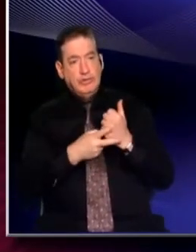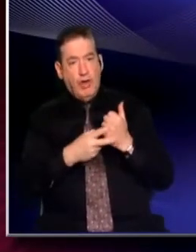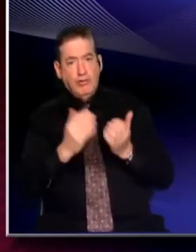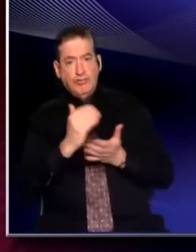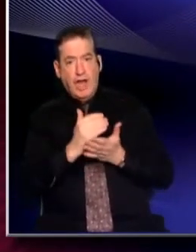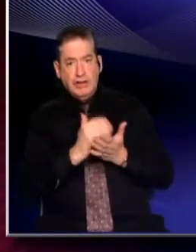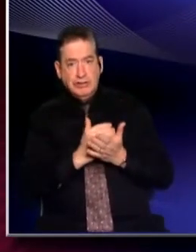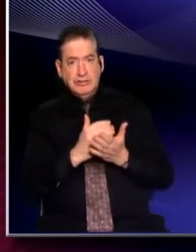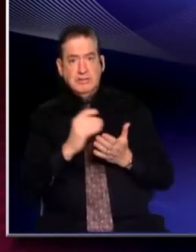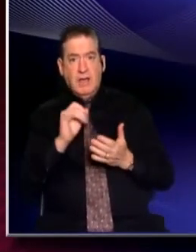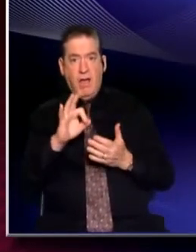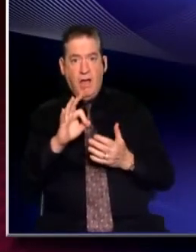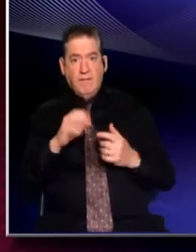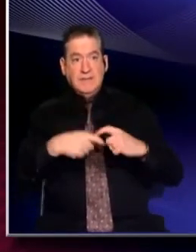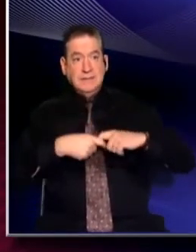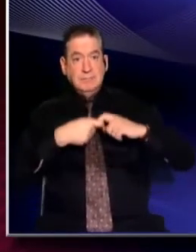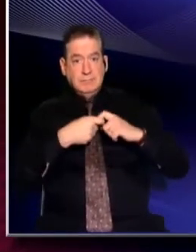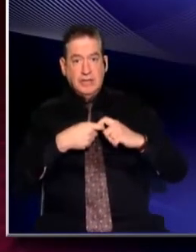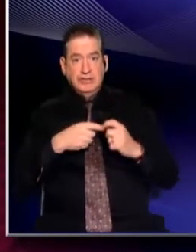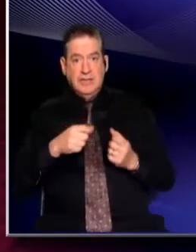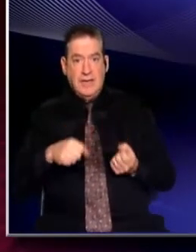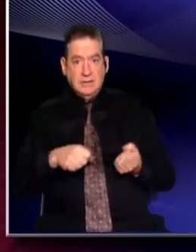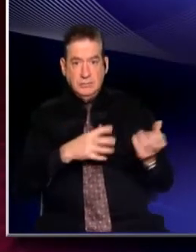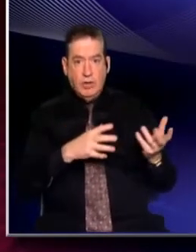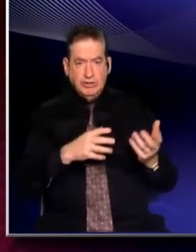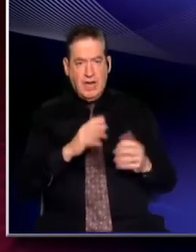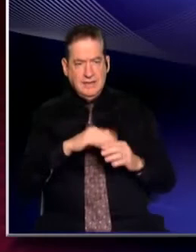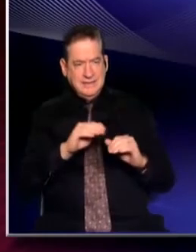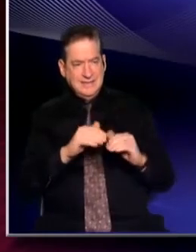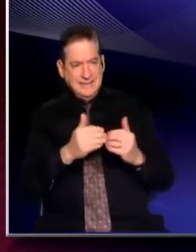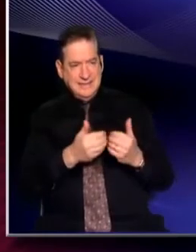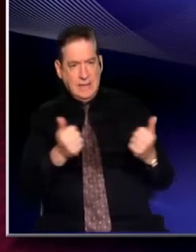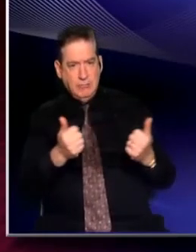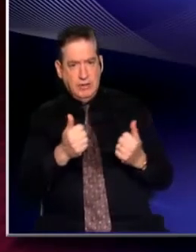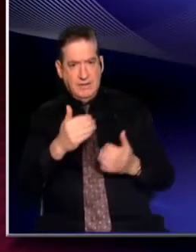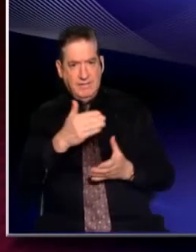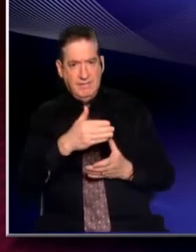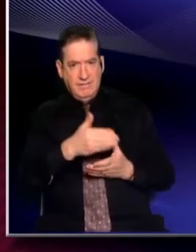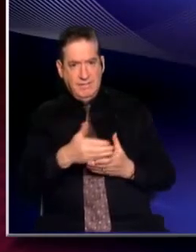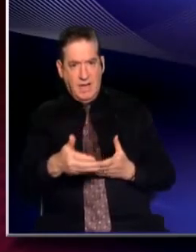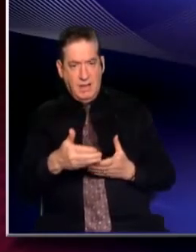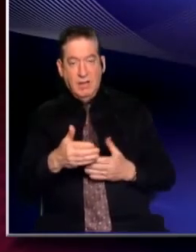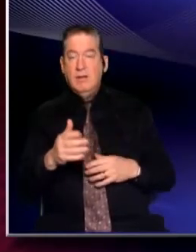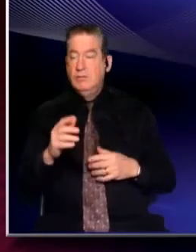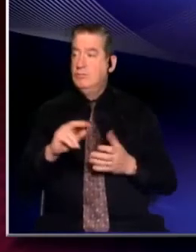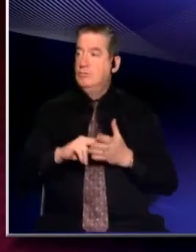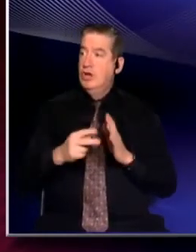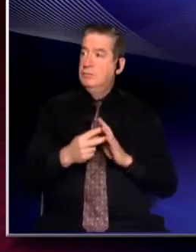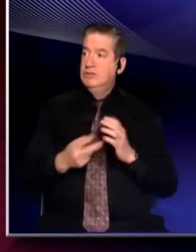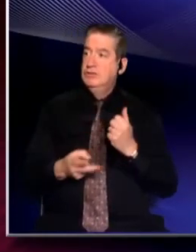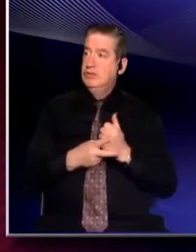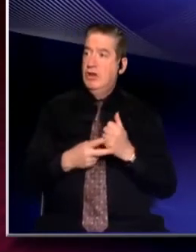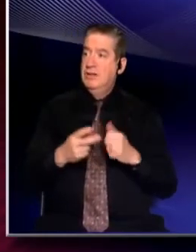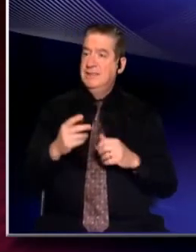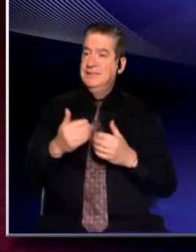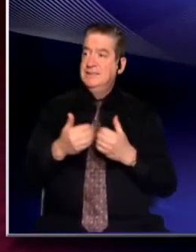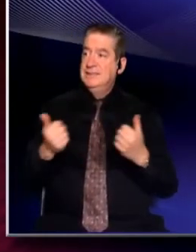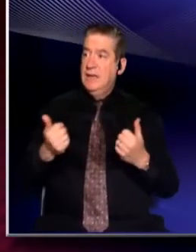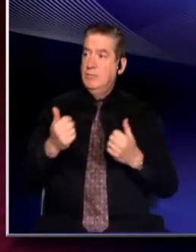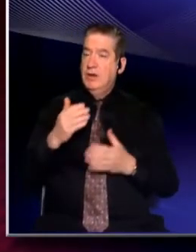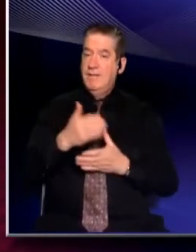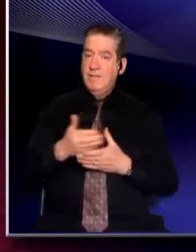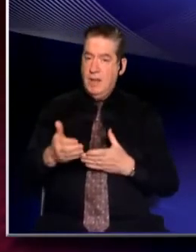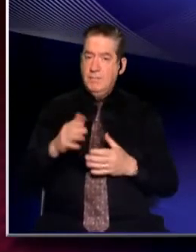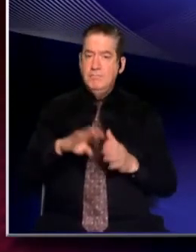suspensions and expulsions in a separate file? The purpose of storing it in a separate file is